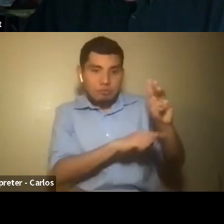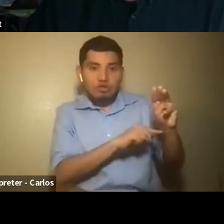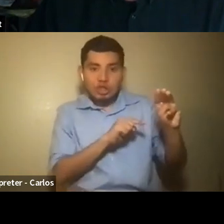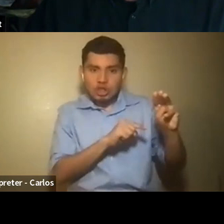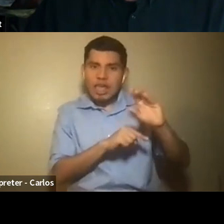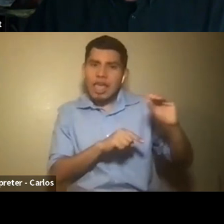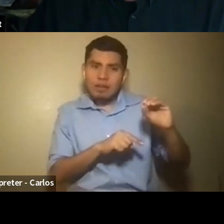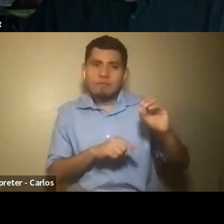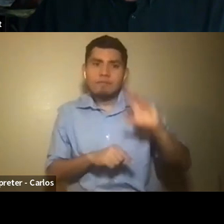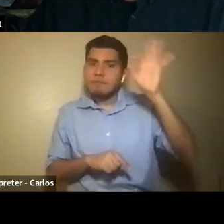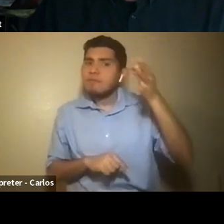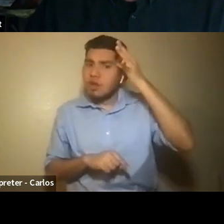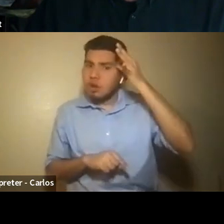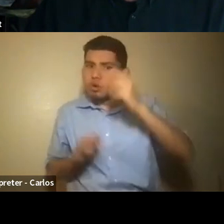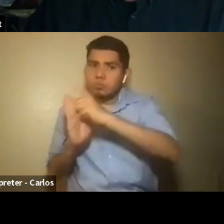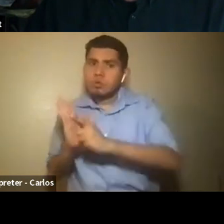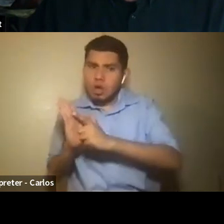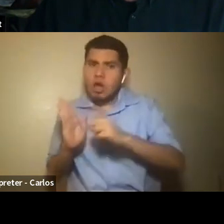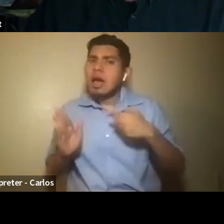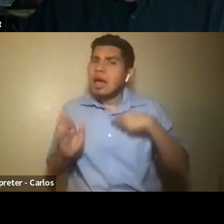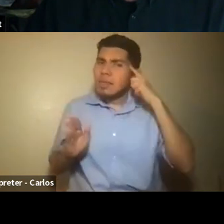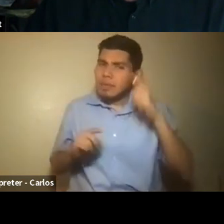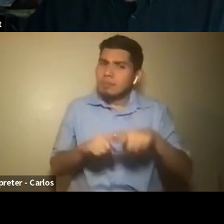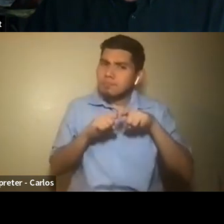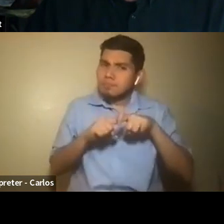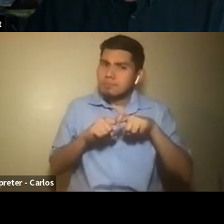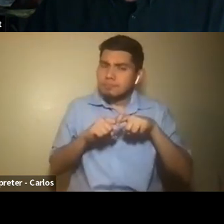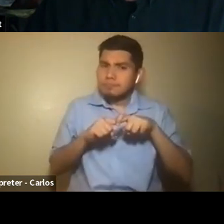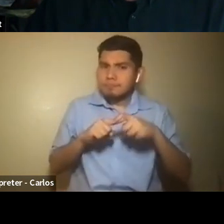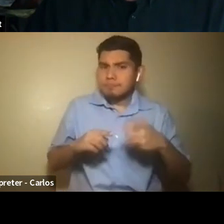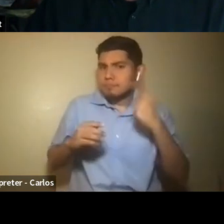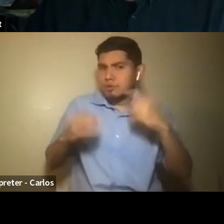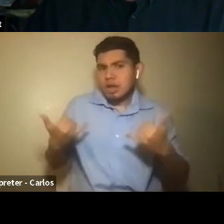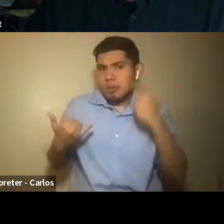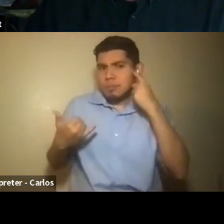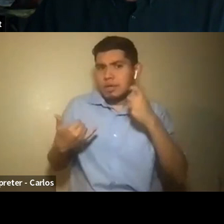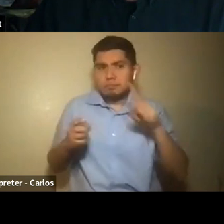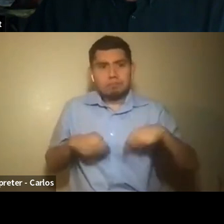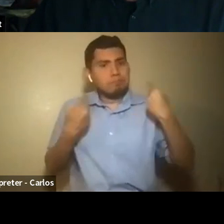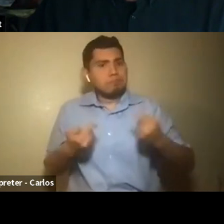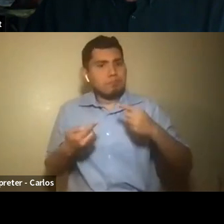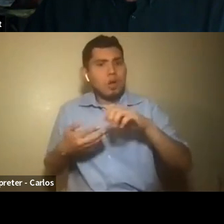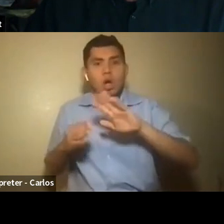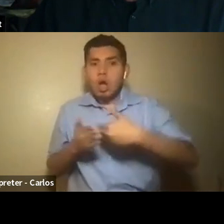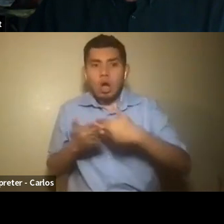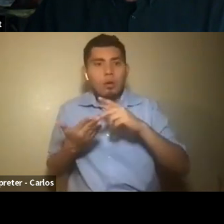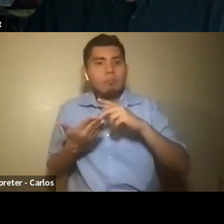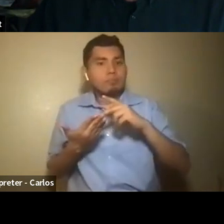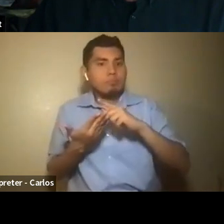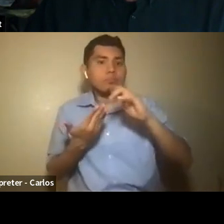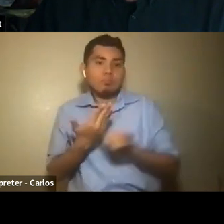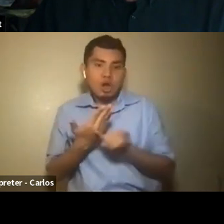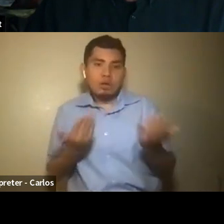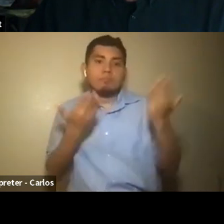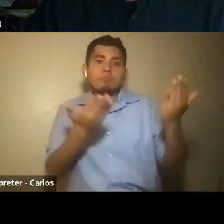And there I'll stop for a second and say those are all of the proposed projects to be funded with CDBG dollars. Separately